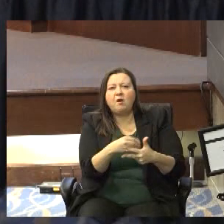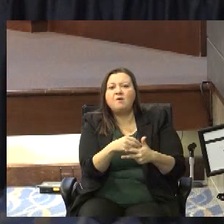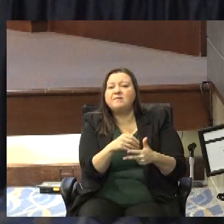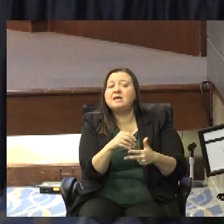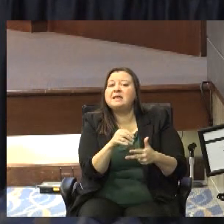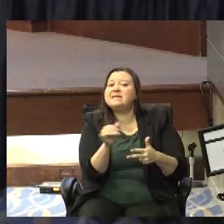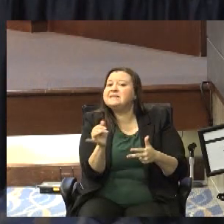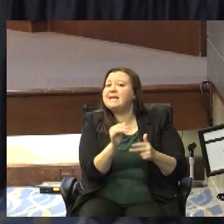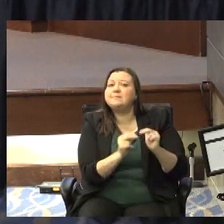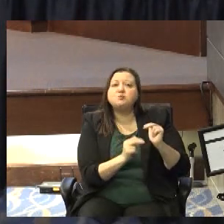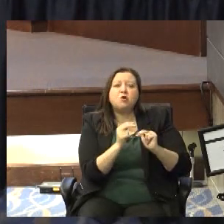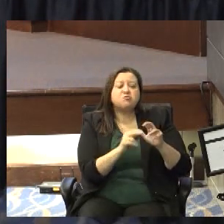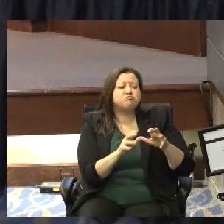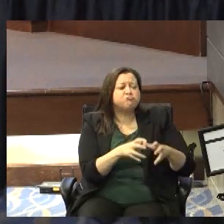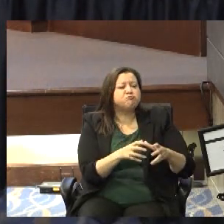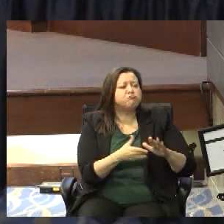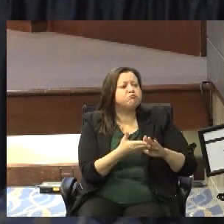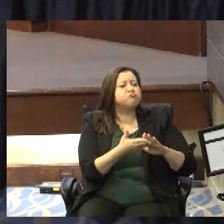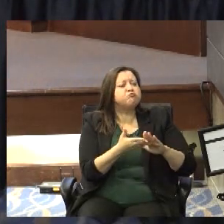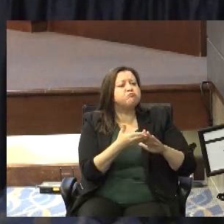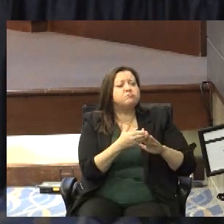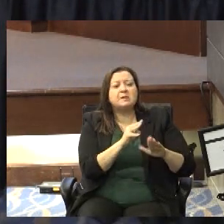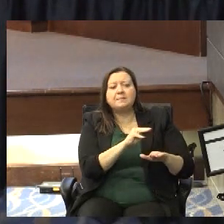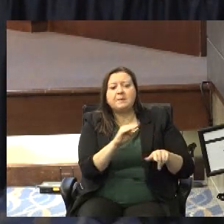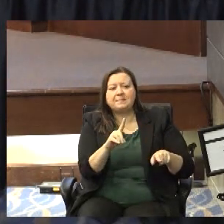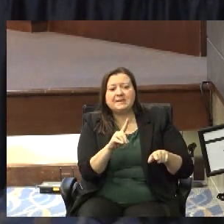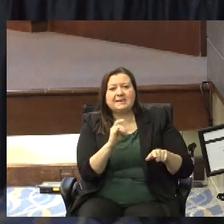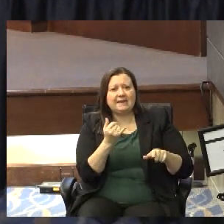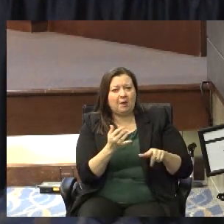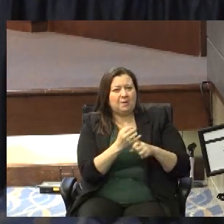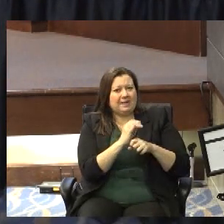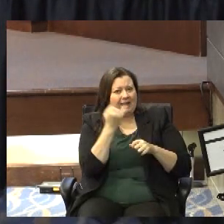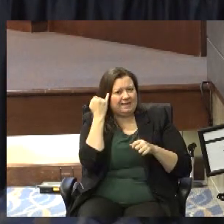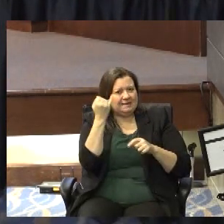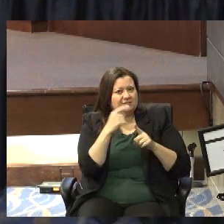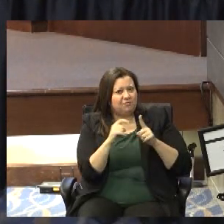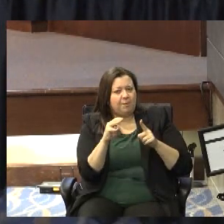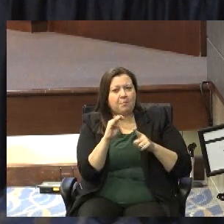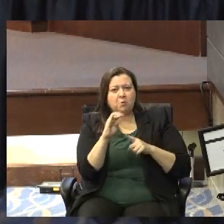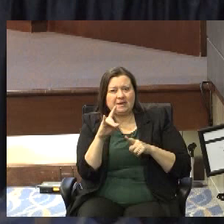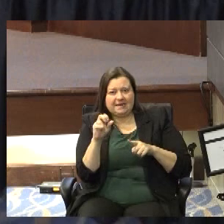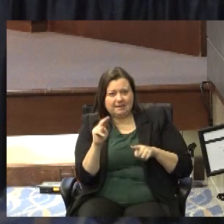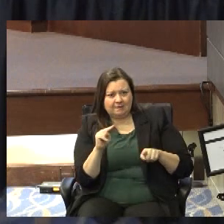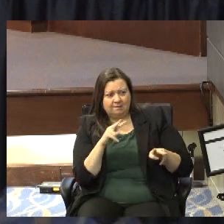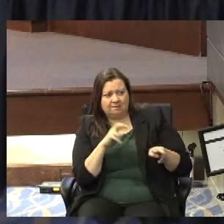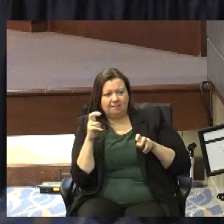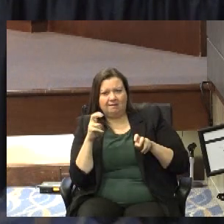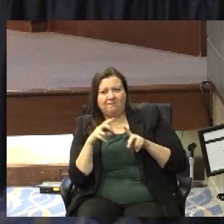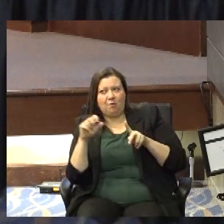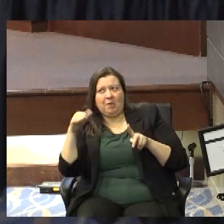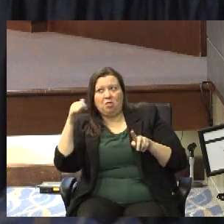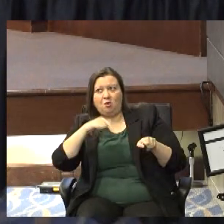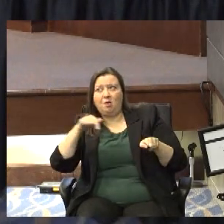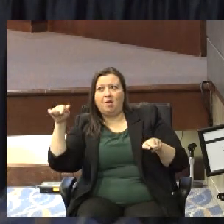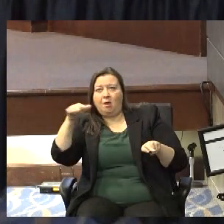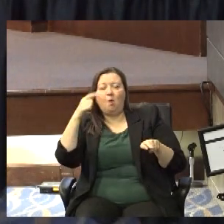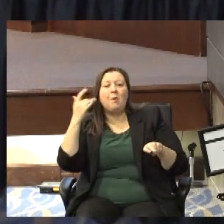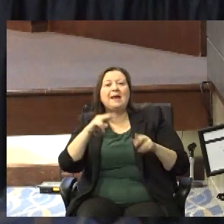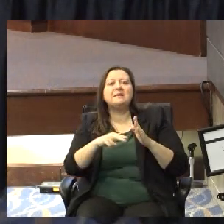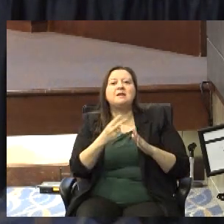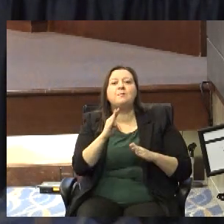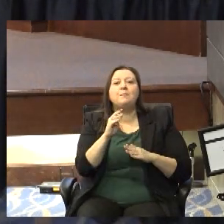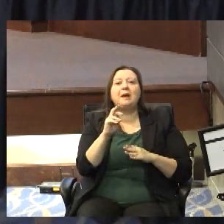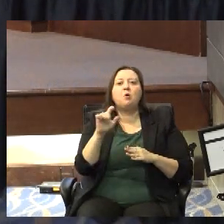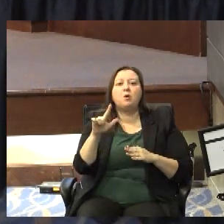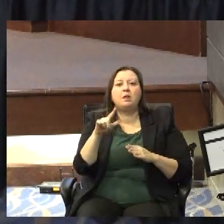though. I think that's where all the MMDs these days are getting their ideas from, Viridian, because it's a double-barrel pledge, right? So